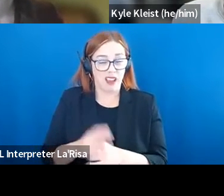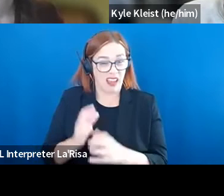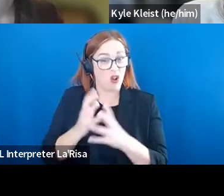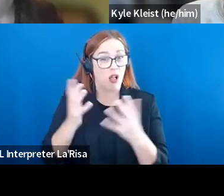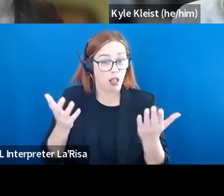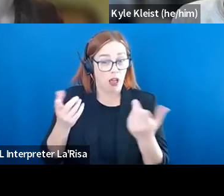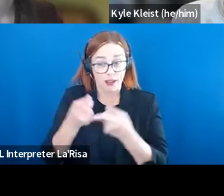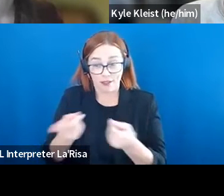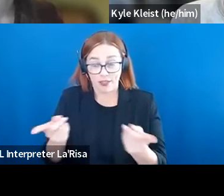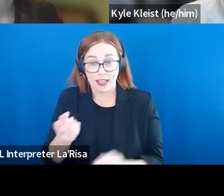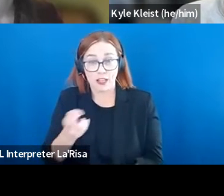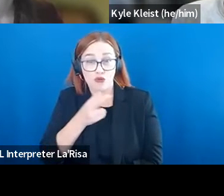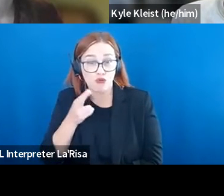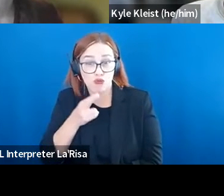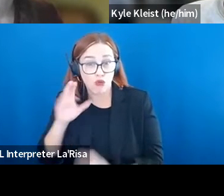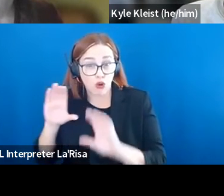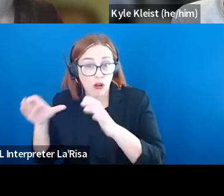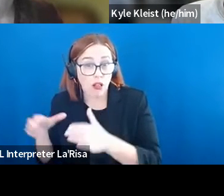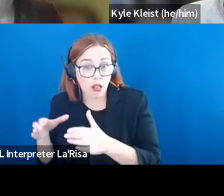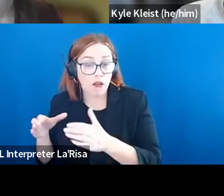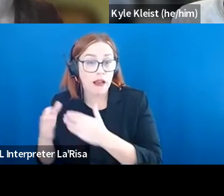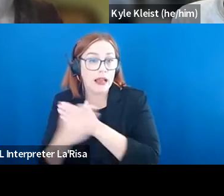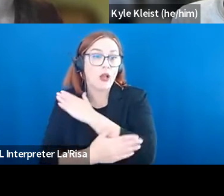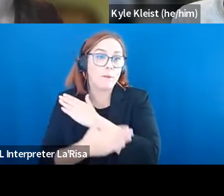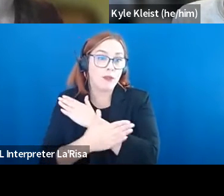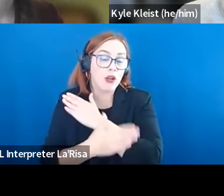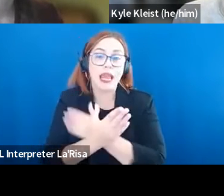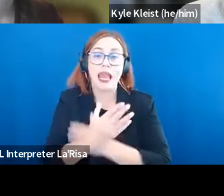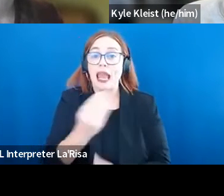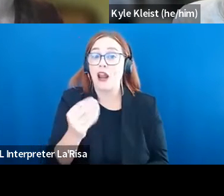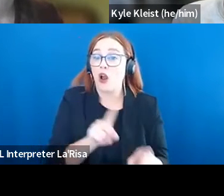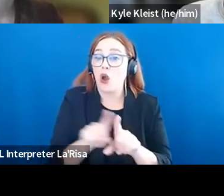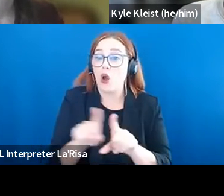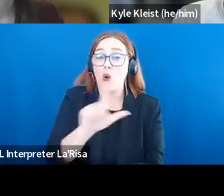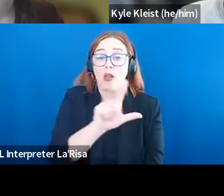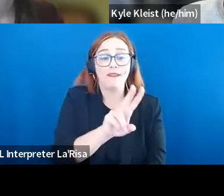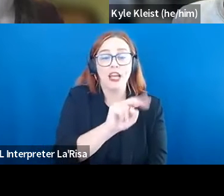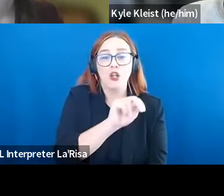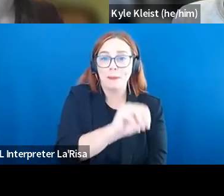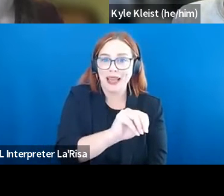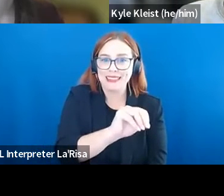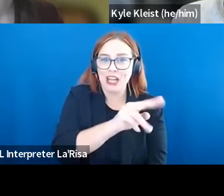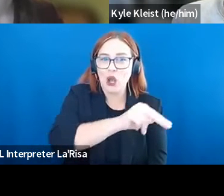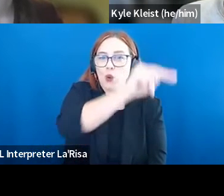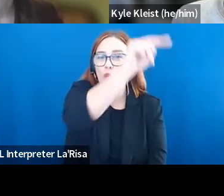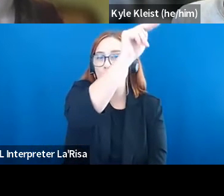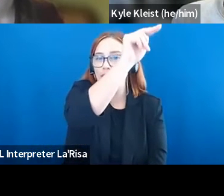in Mora and Las Vegas, New Mexico, and all the little communities up in that northern part of the